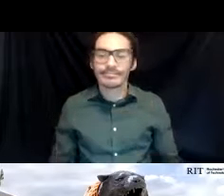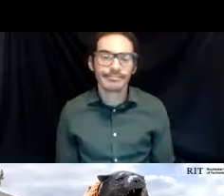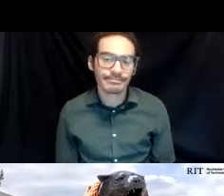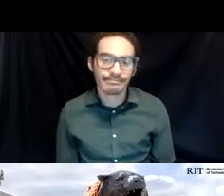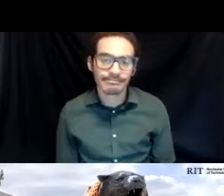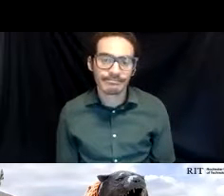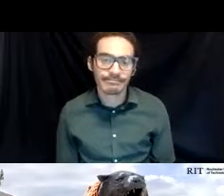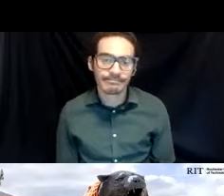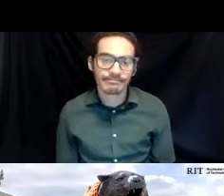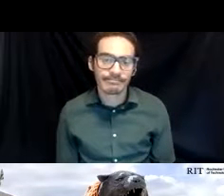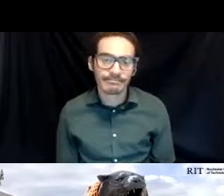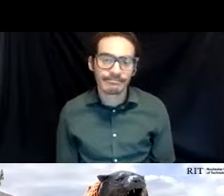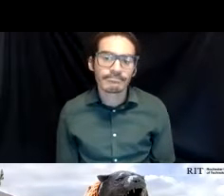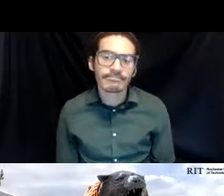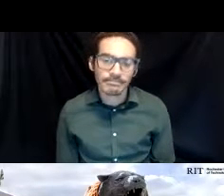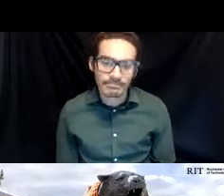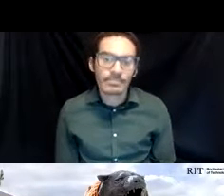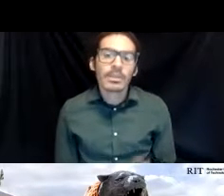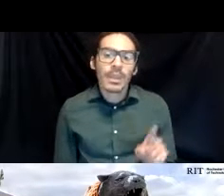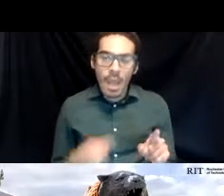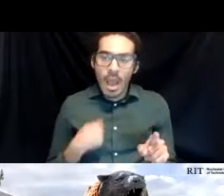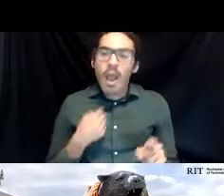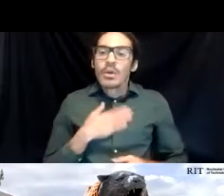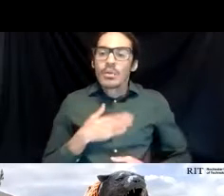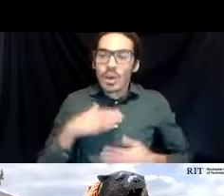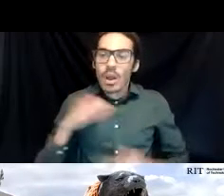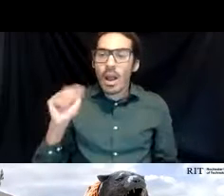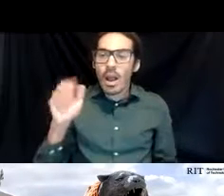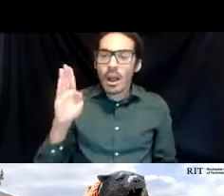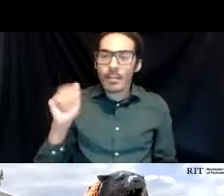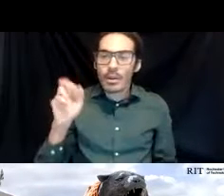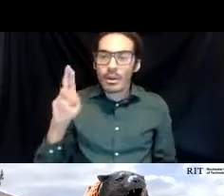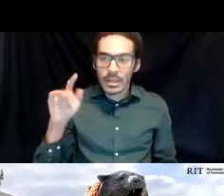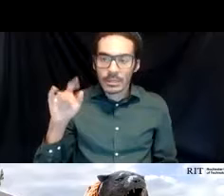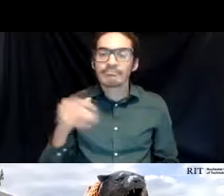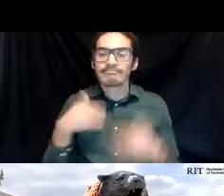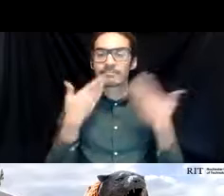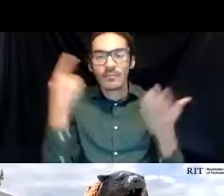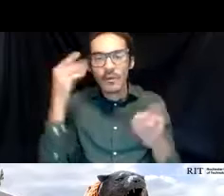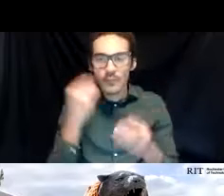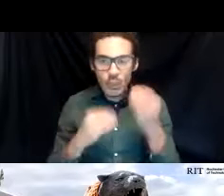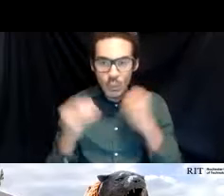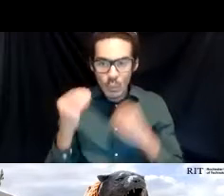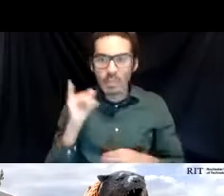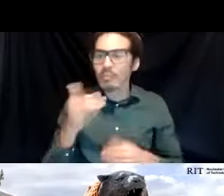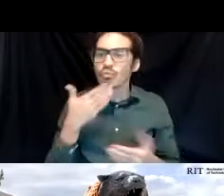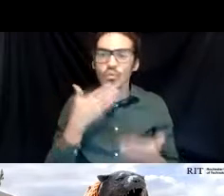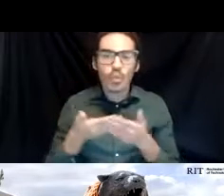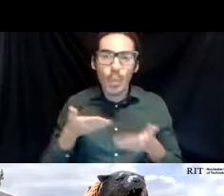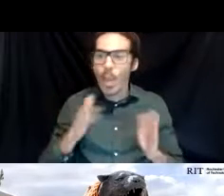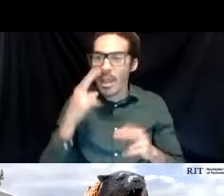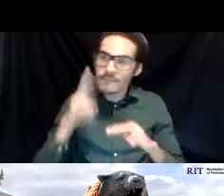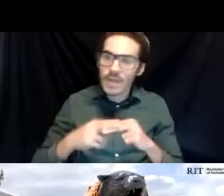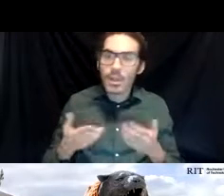I like Ambareen's suggestion about food. That food is just a great way and a fun way